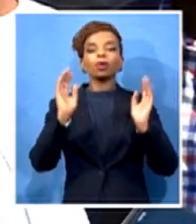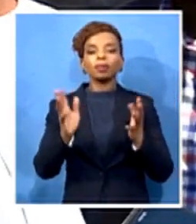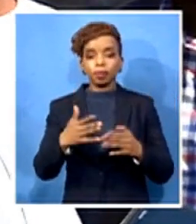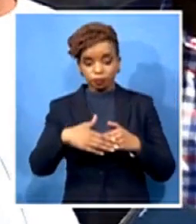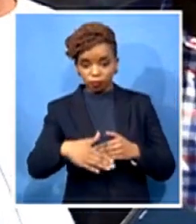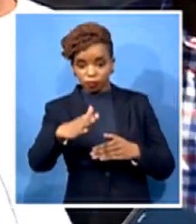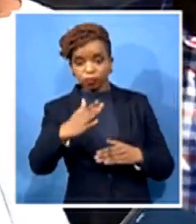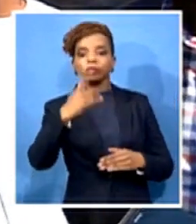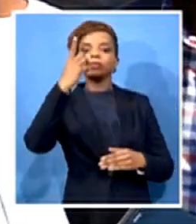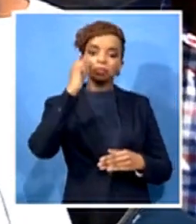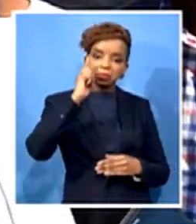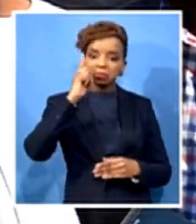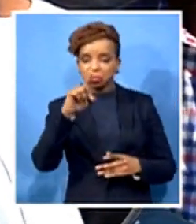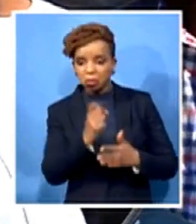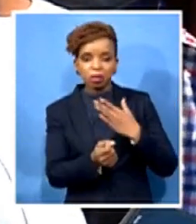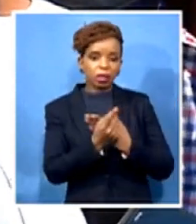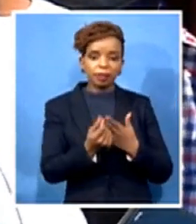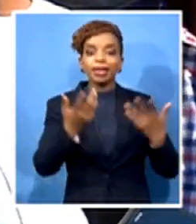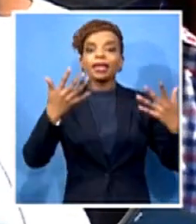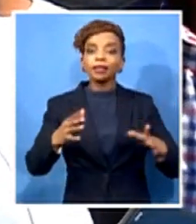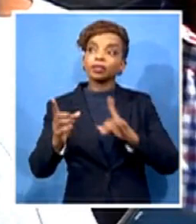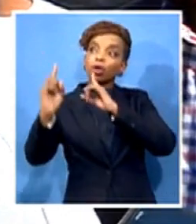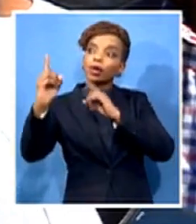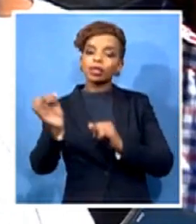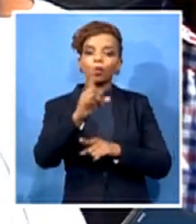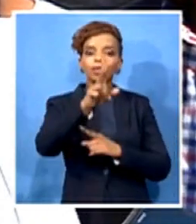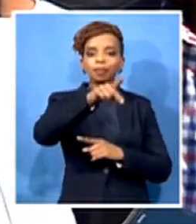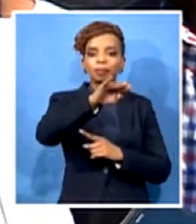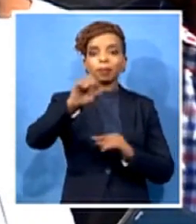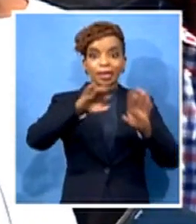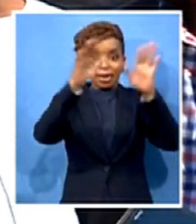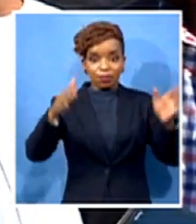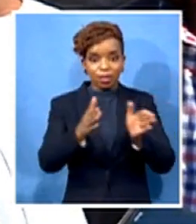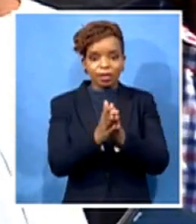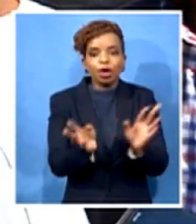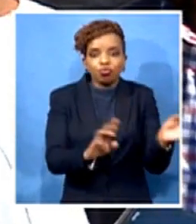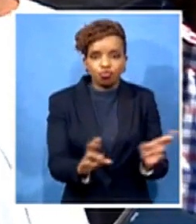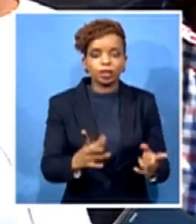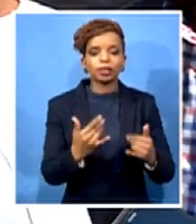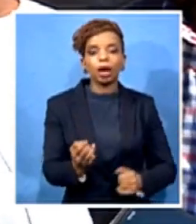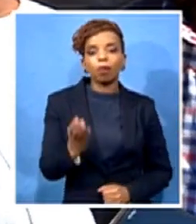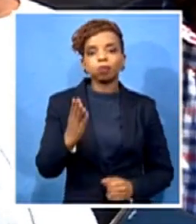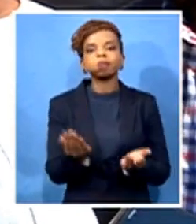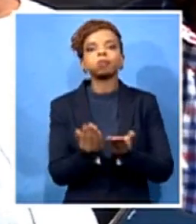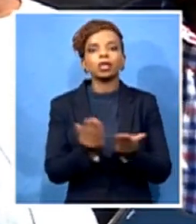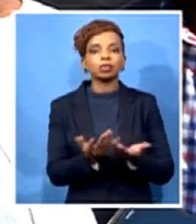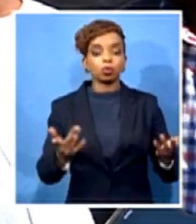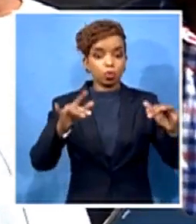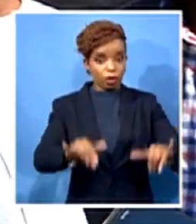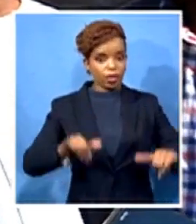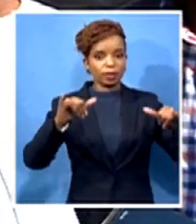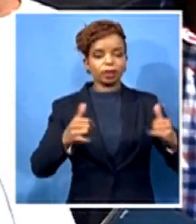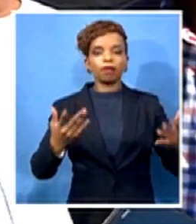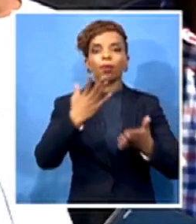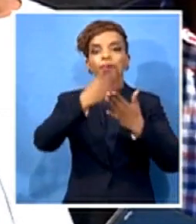for now, everything is ready at school and just waiting for the learners. As for other challenges, we will still expect them to come.